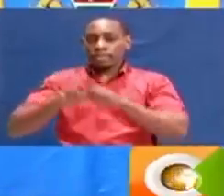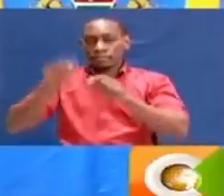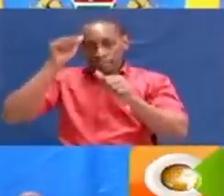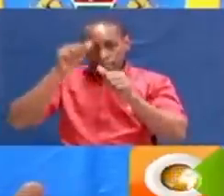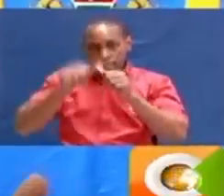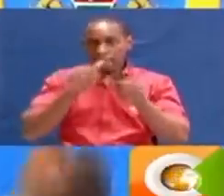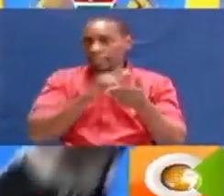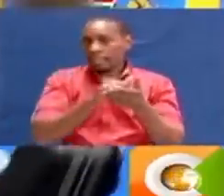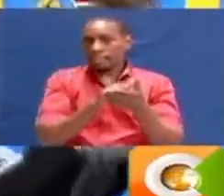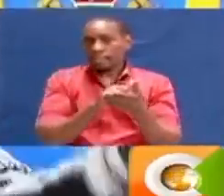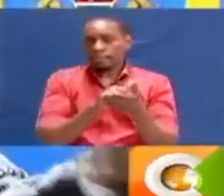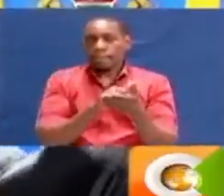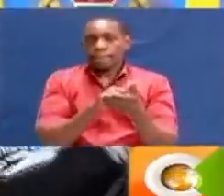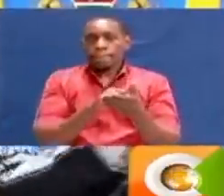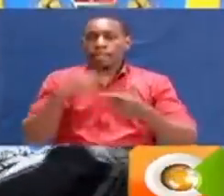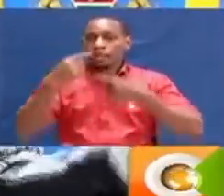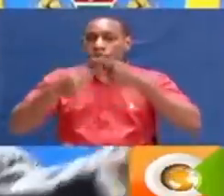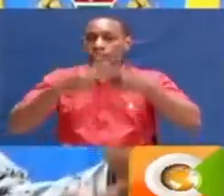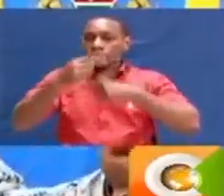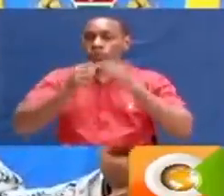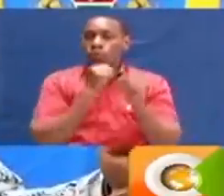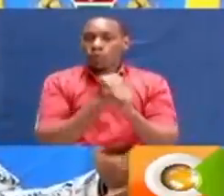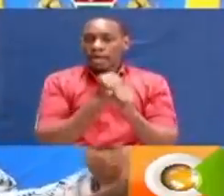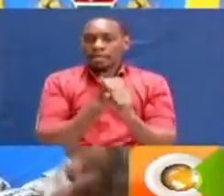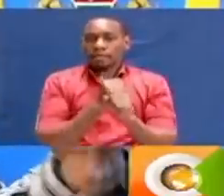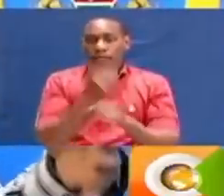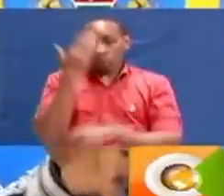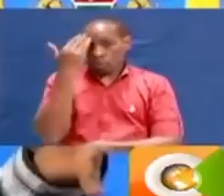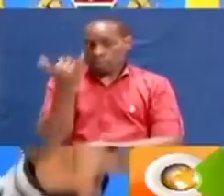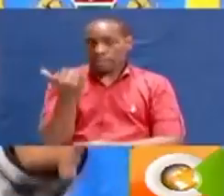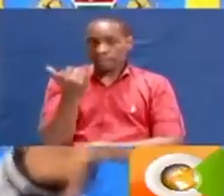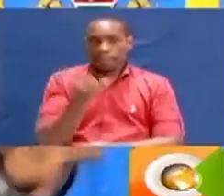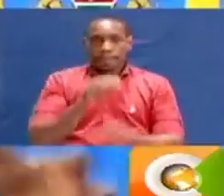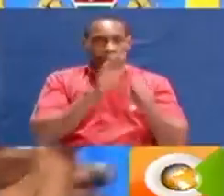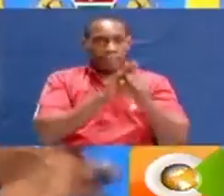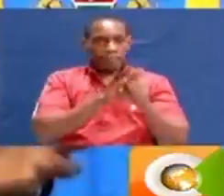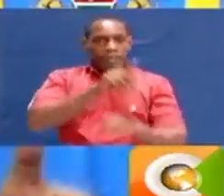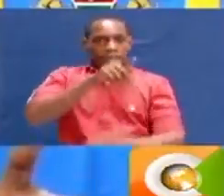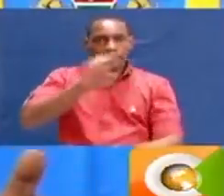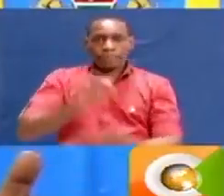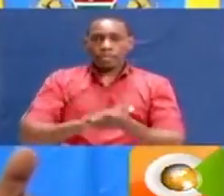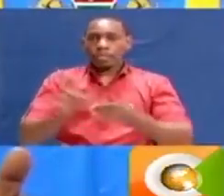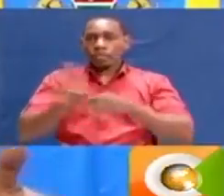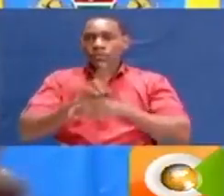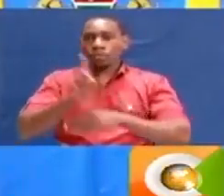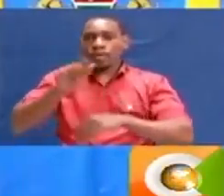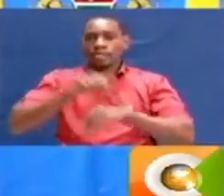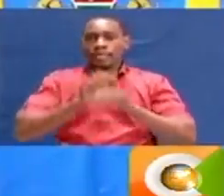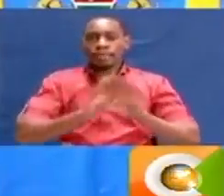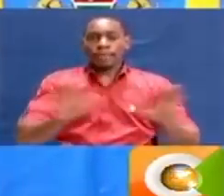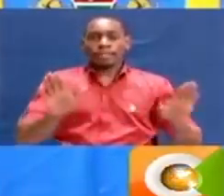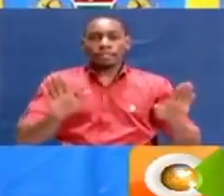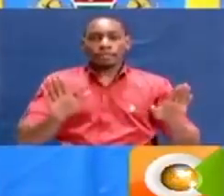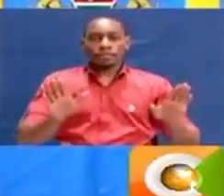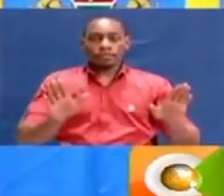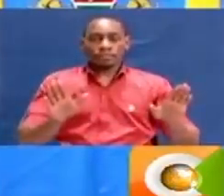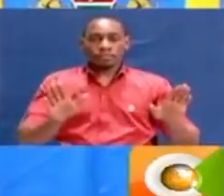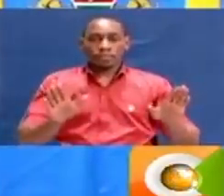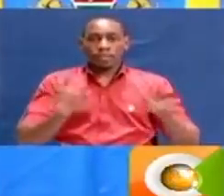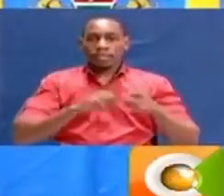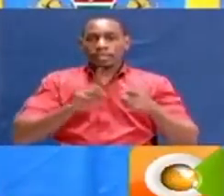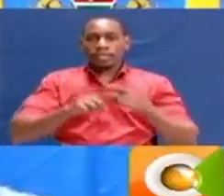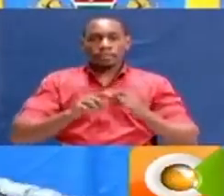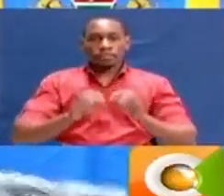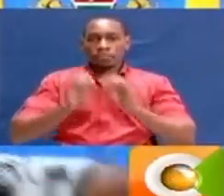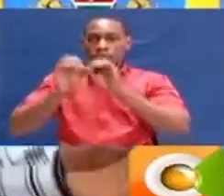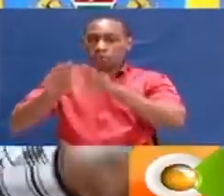however, that is a continuous exercise, because most PPEs are used only once and then left